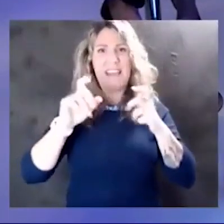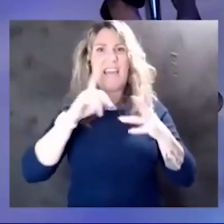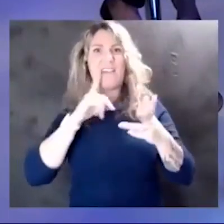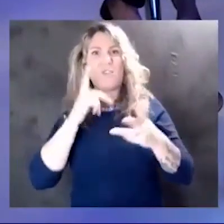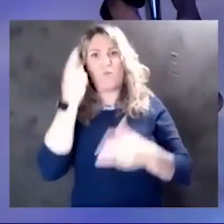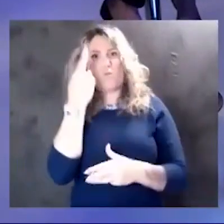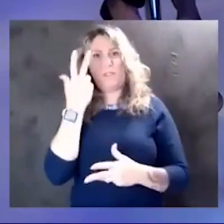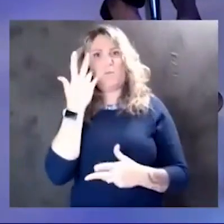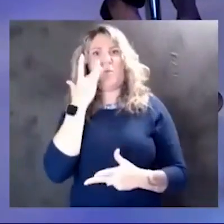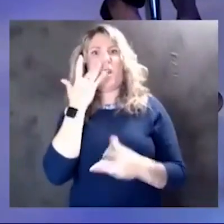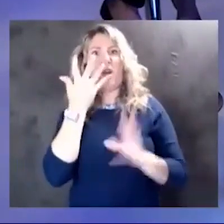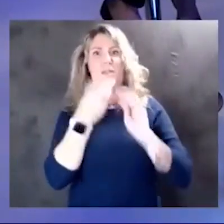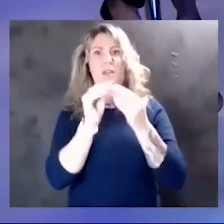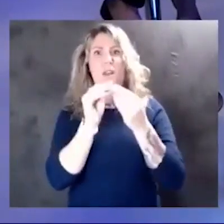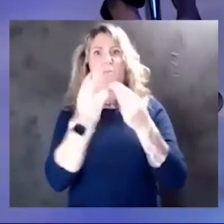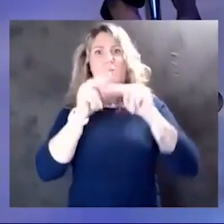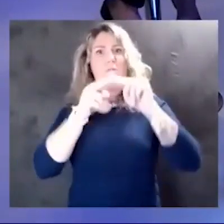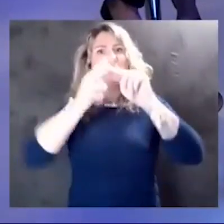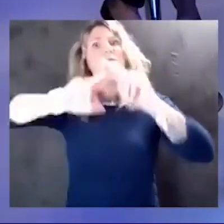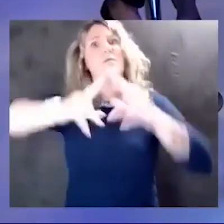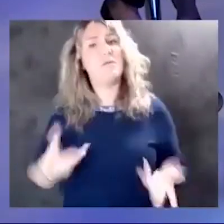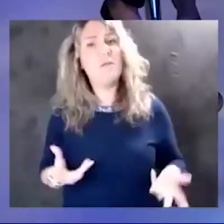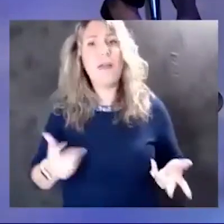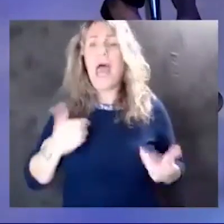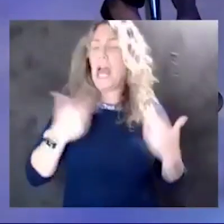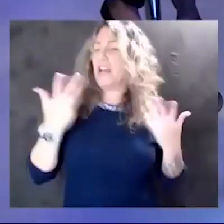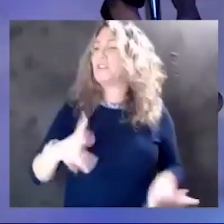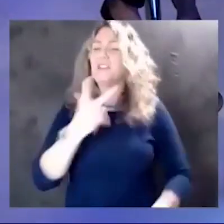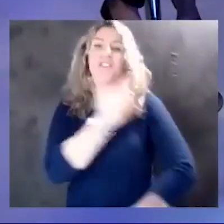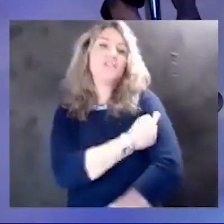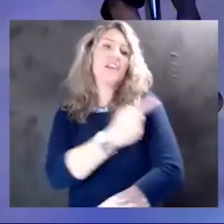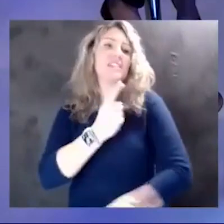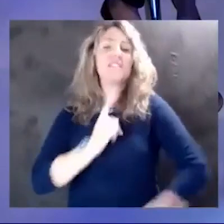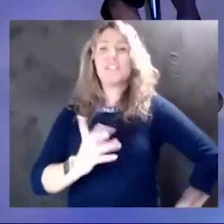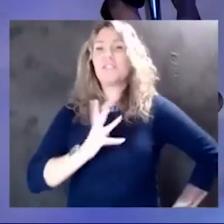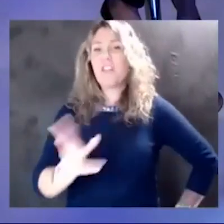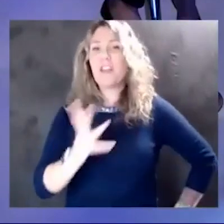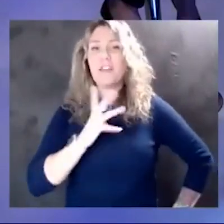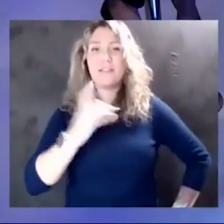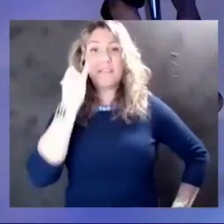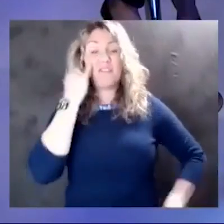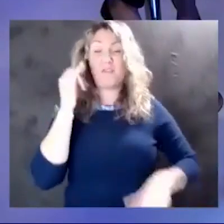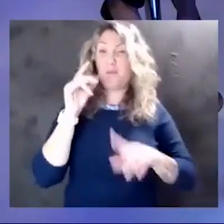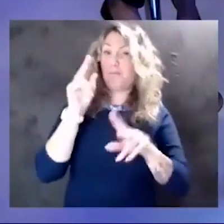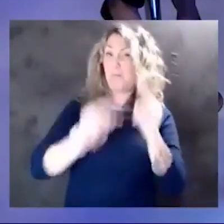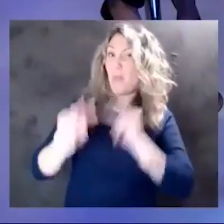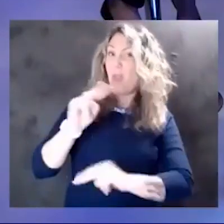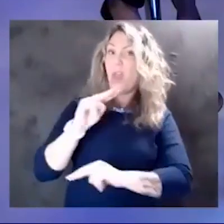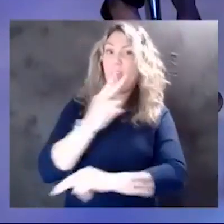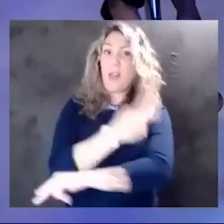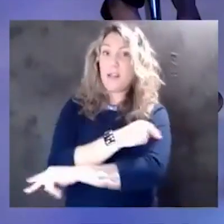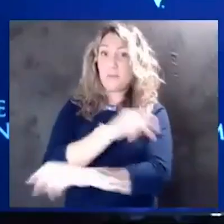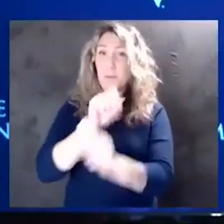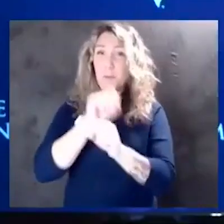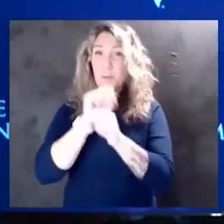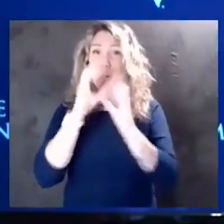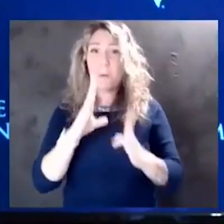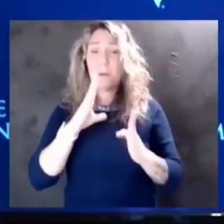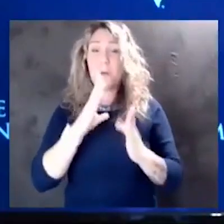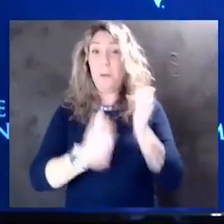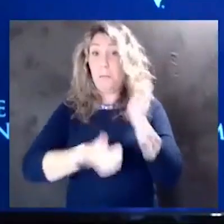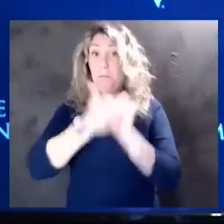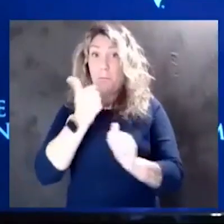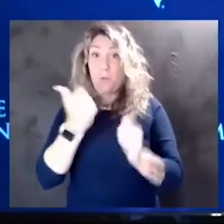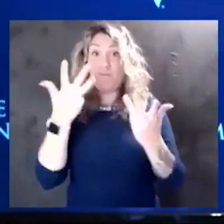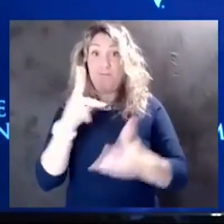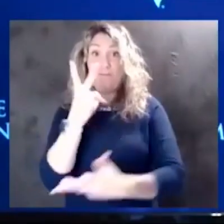to the higher numbers? Absolutely. People just saying, I got the vaccine, I did my thing. And actually, if you look at hospital workers, most of our hospital workers are vaccinated. As soon